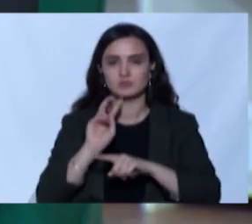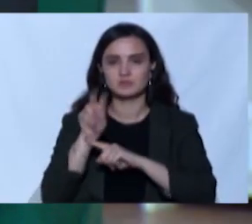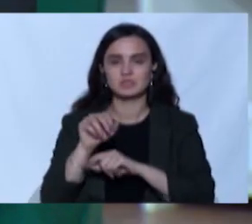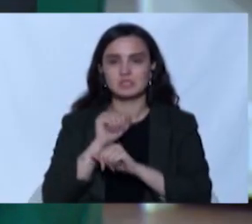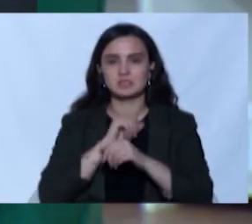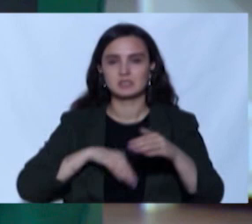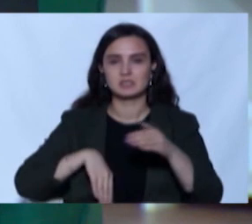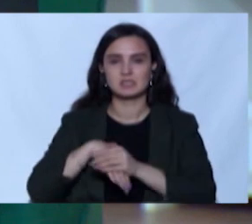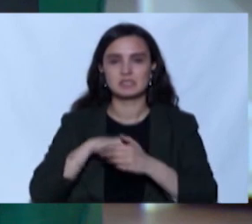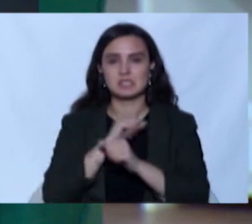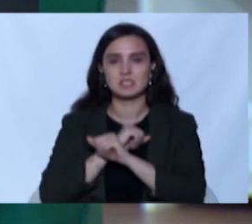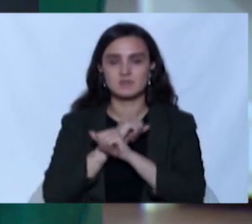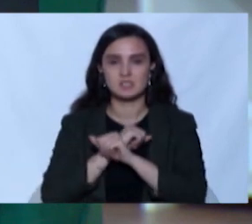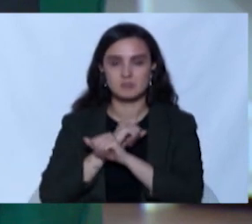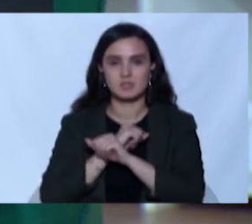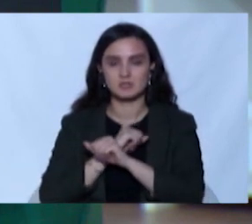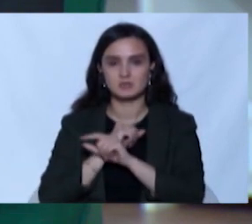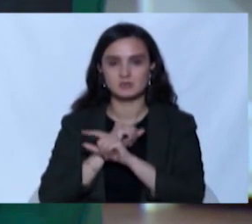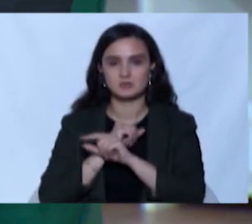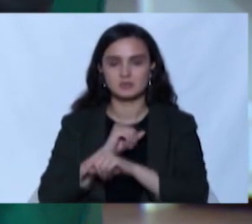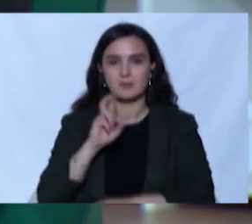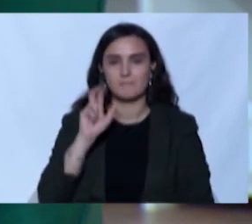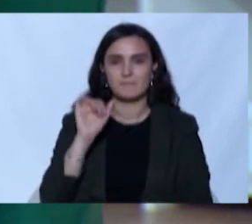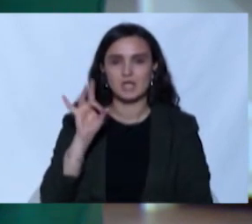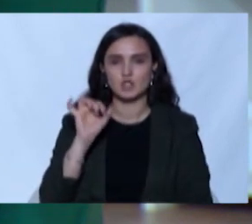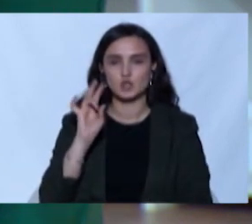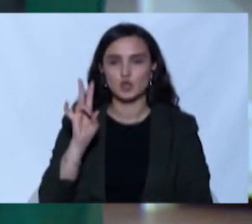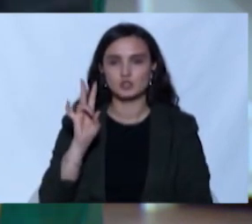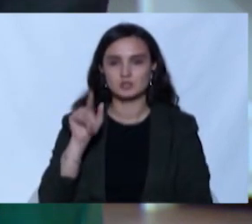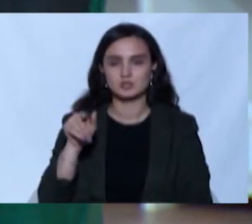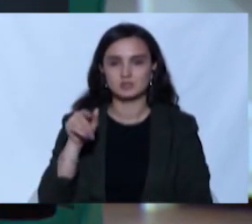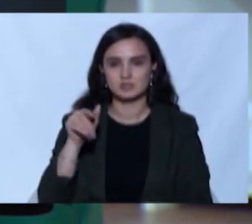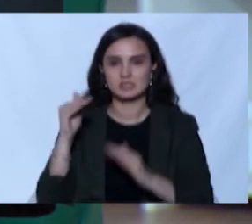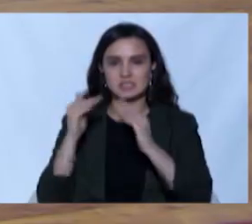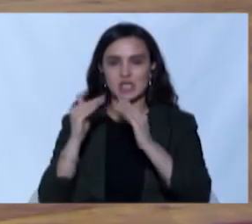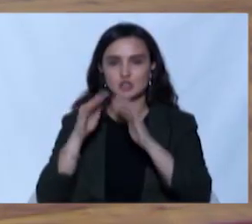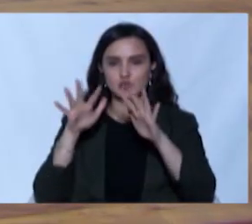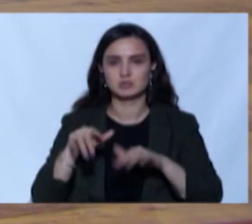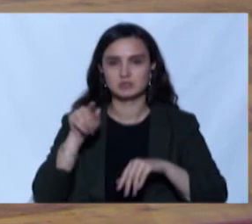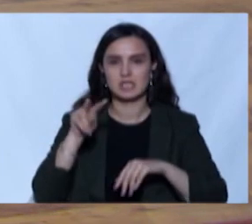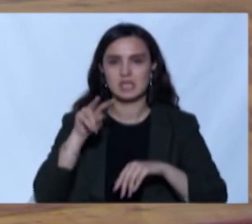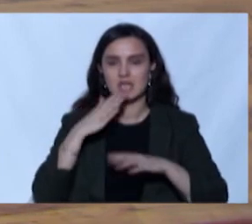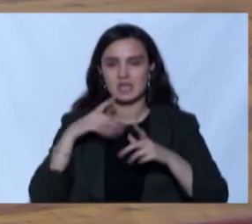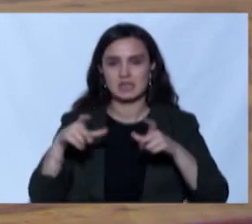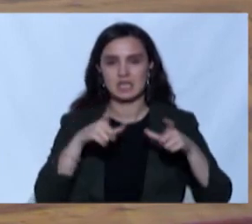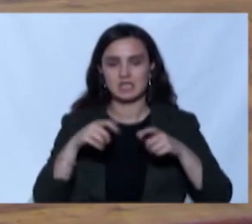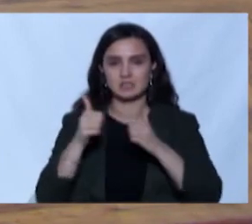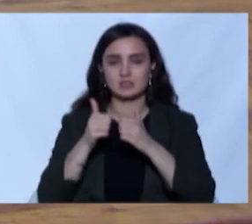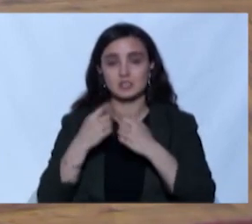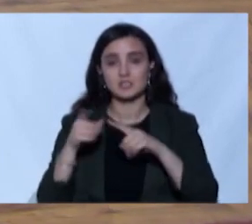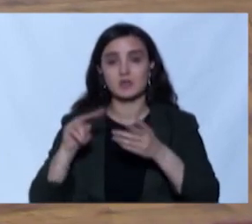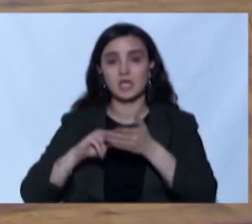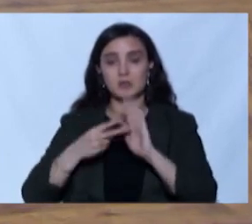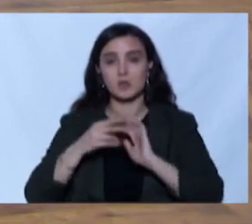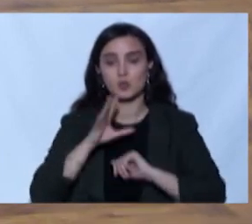vacation to Byron's summer house, which is located on Lake Geneva. Now, the plan was to spend their